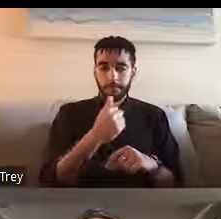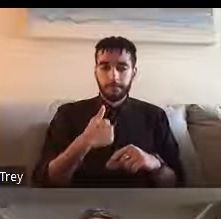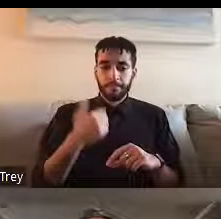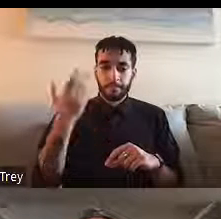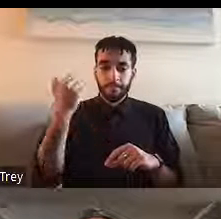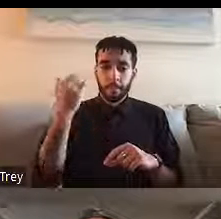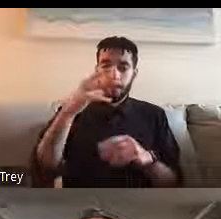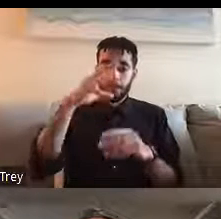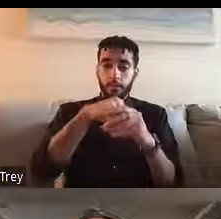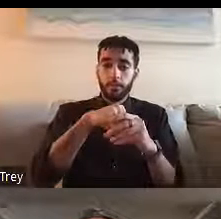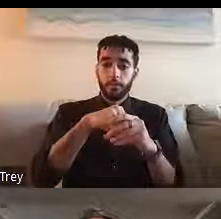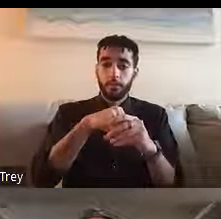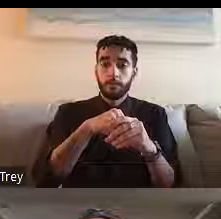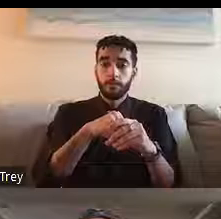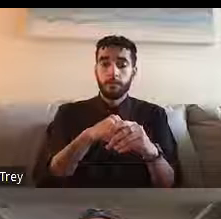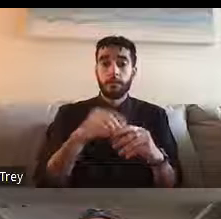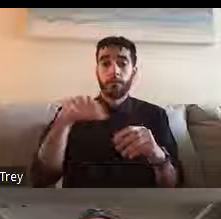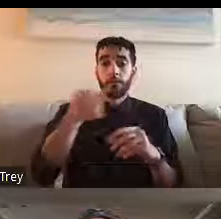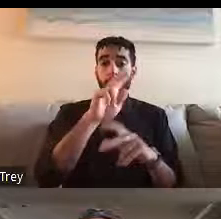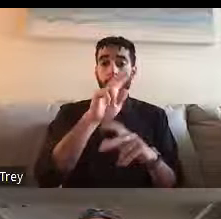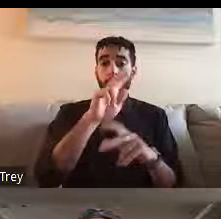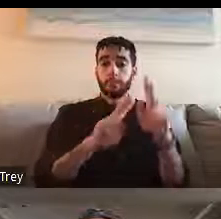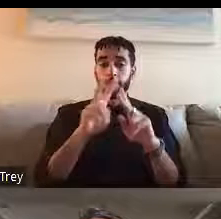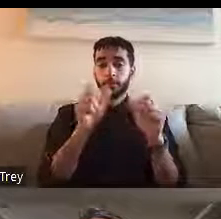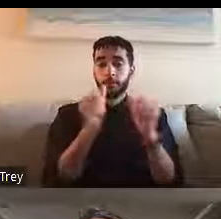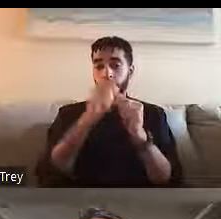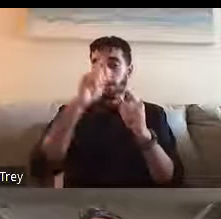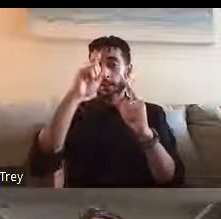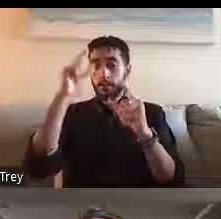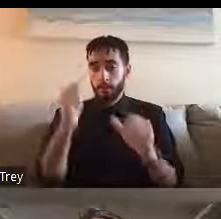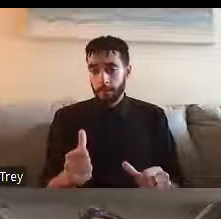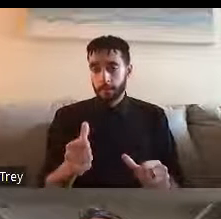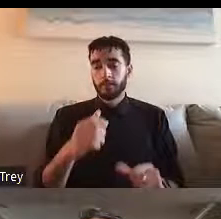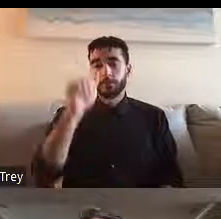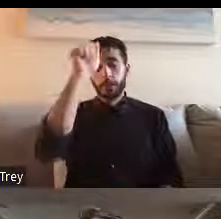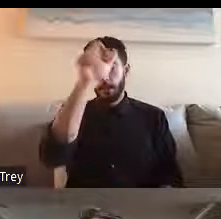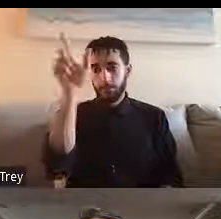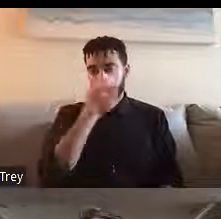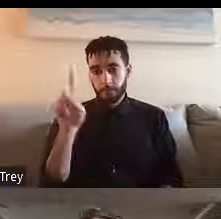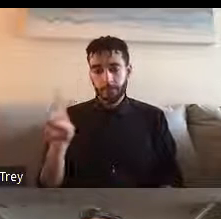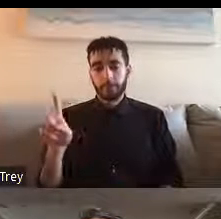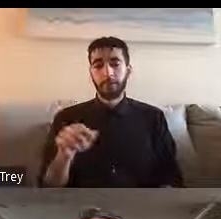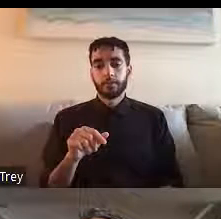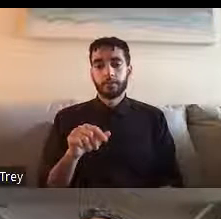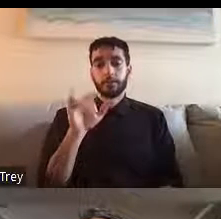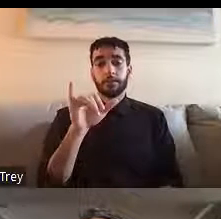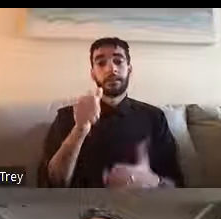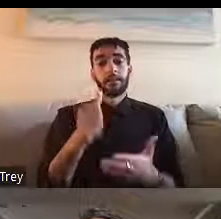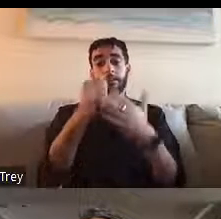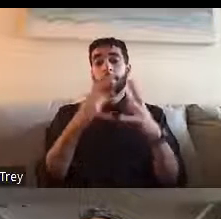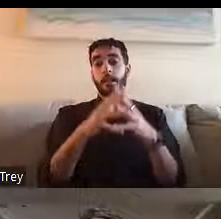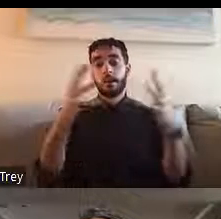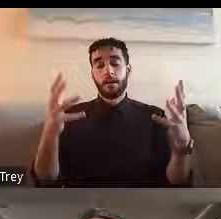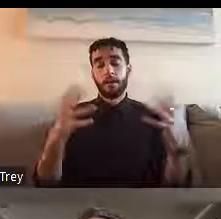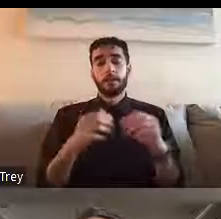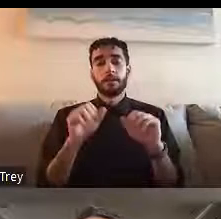on trainings with dementia and Alzheimer many times, who was helping me a lot to